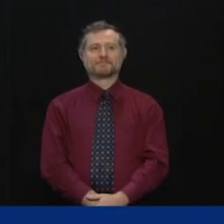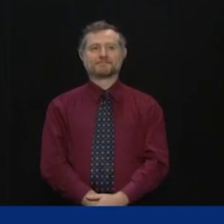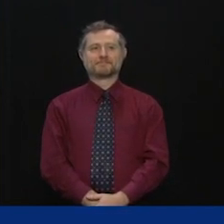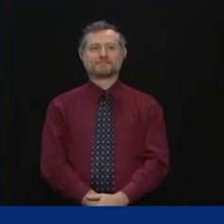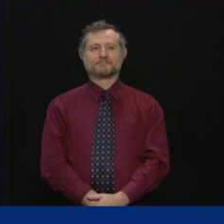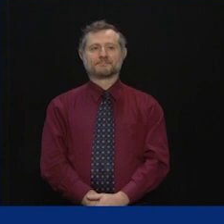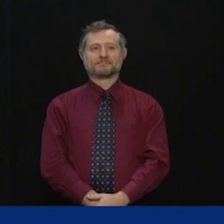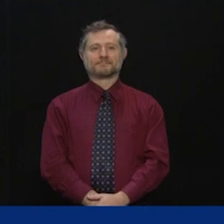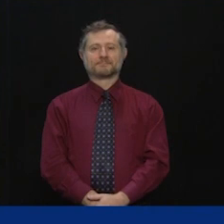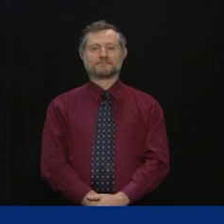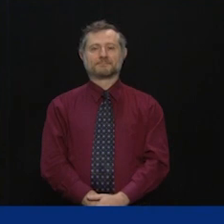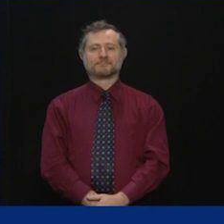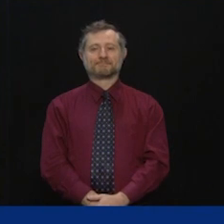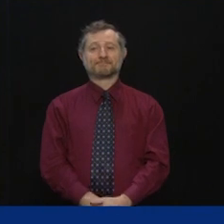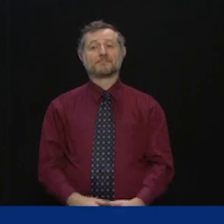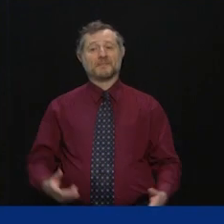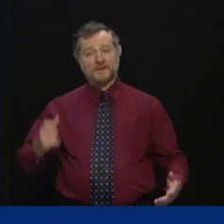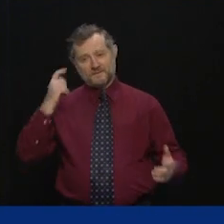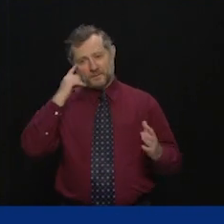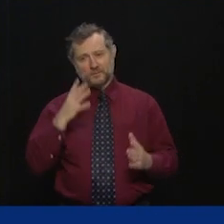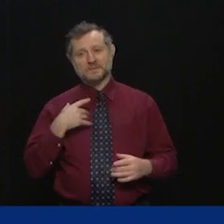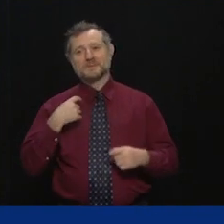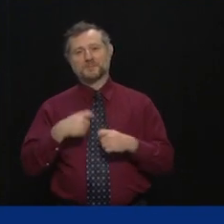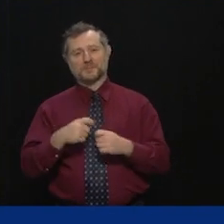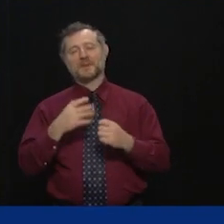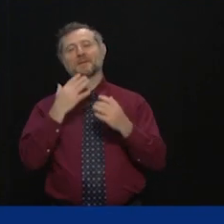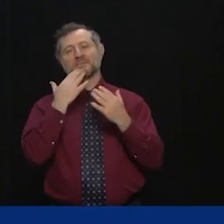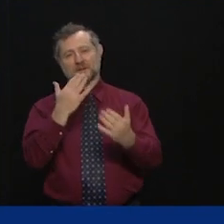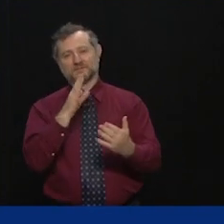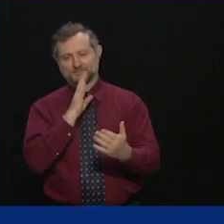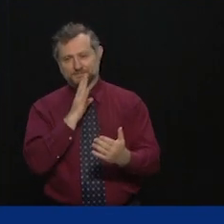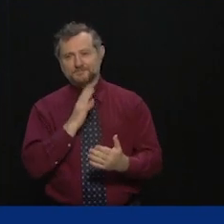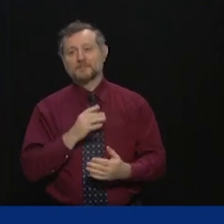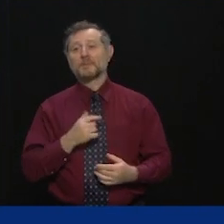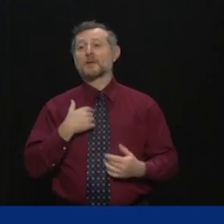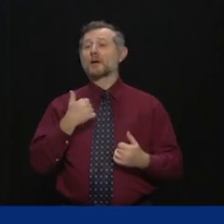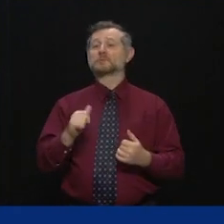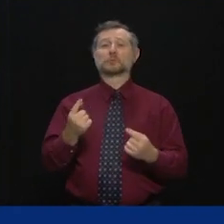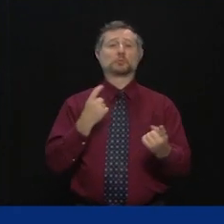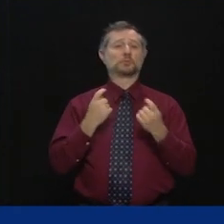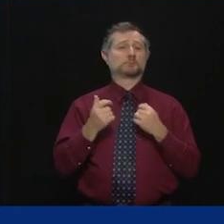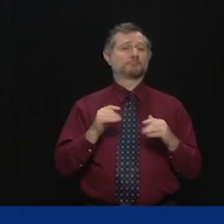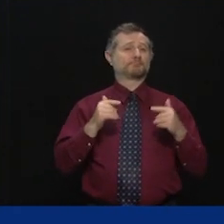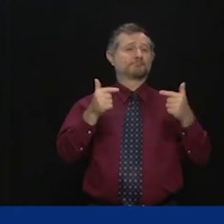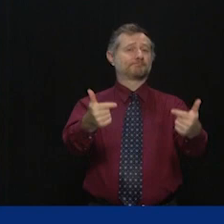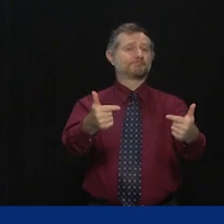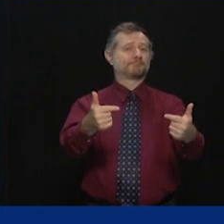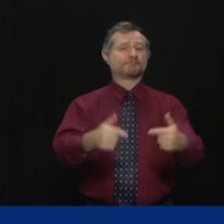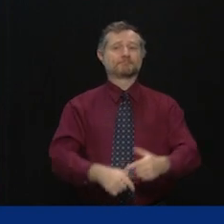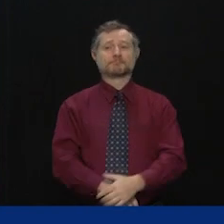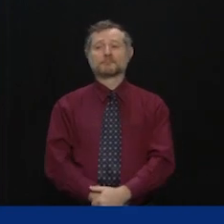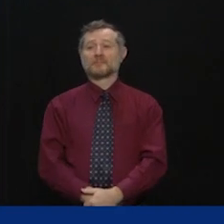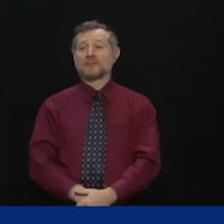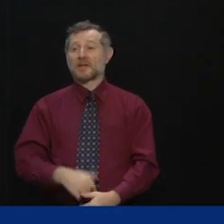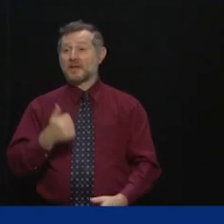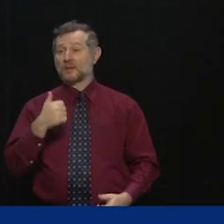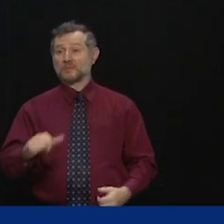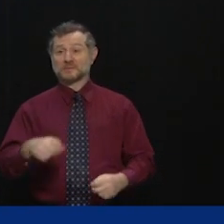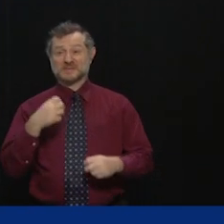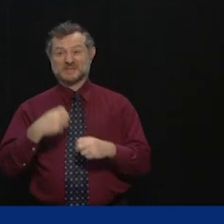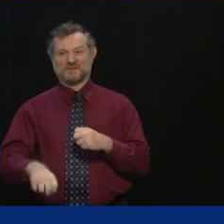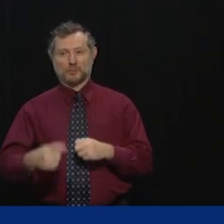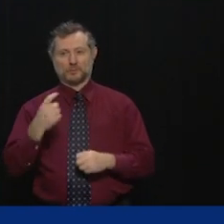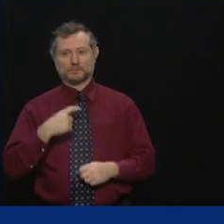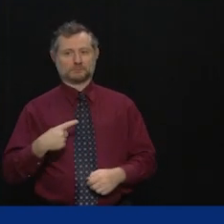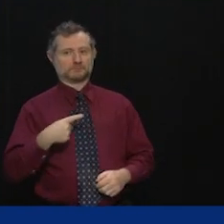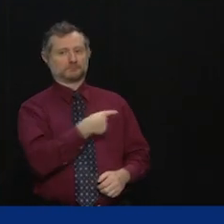Gracias. I'll be happy to take any questions. The tough questions go to Ruben Diaz Jr. I'll take all the rest. Just